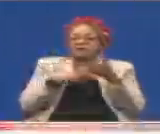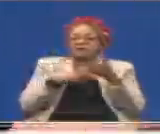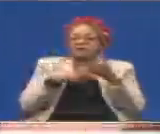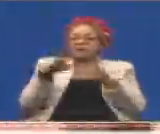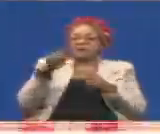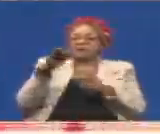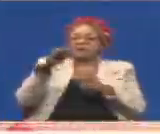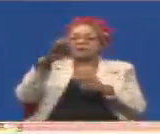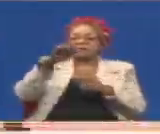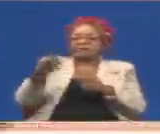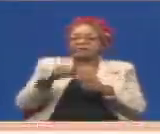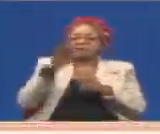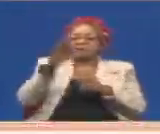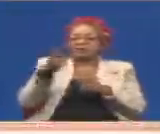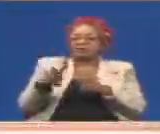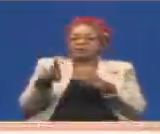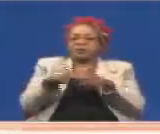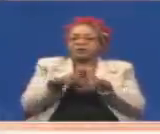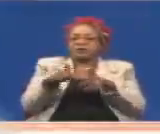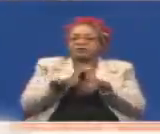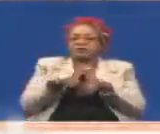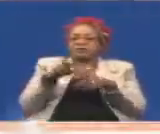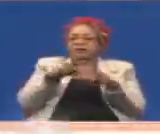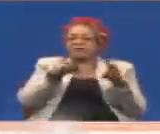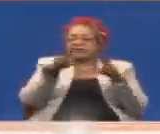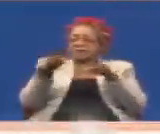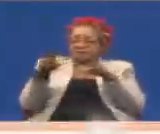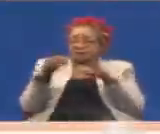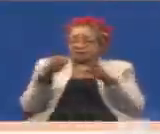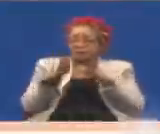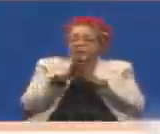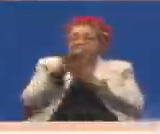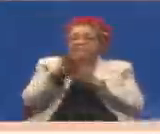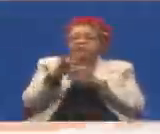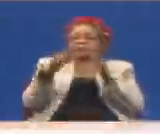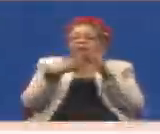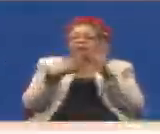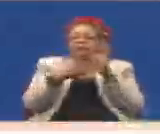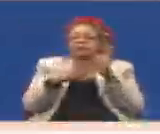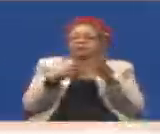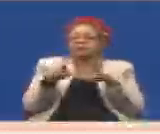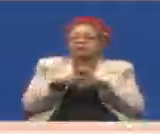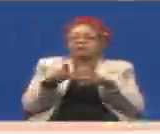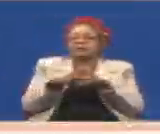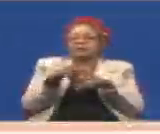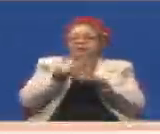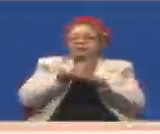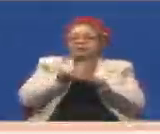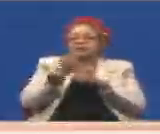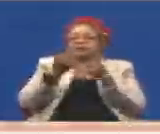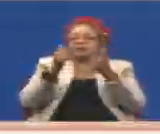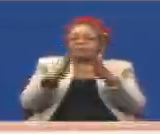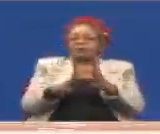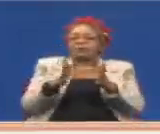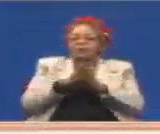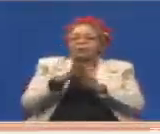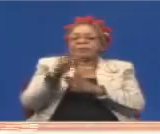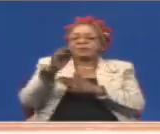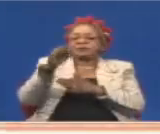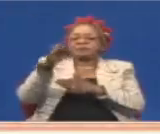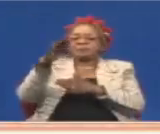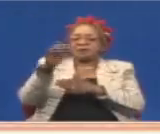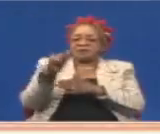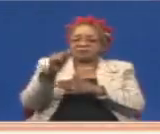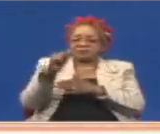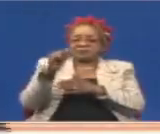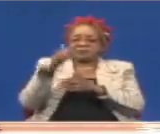with 32, as Net Navigators are fifth with 27 points. Meanwhile, defending champions in the men's side, NCPB, are on